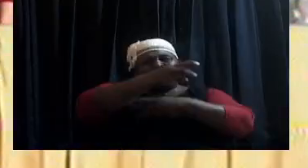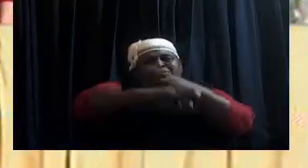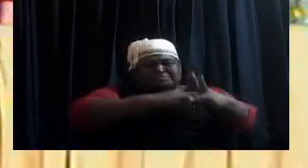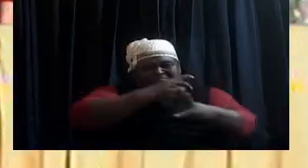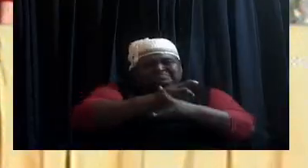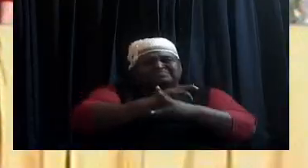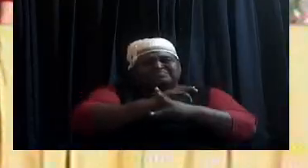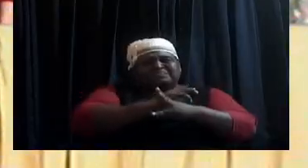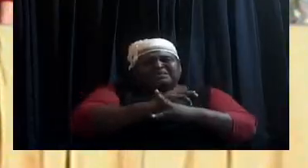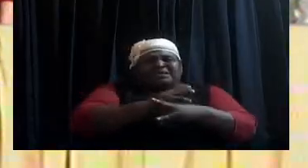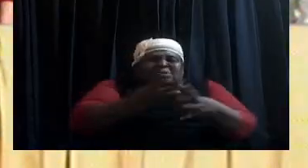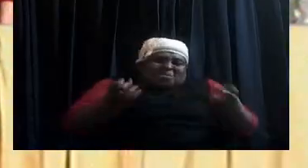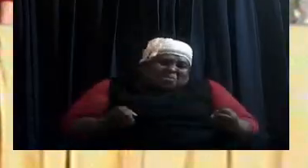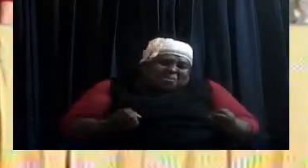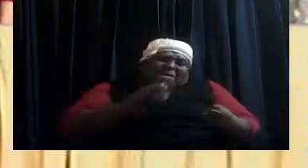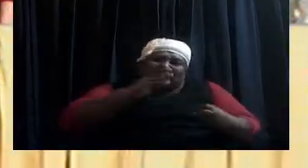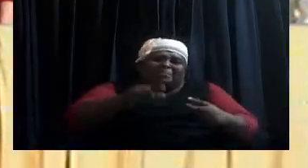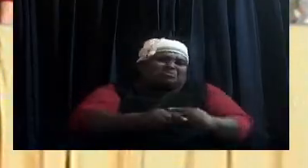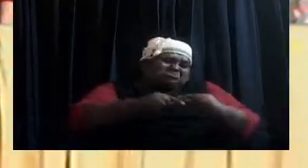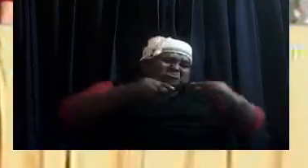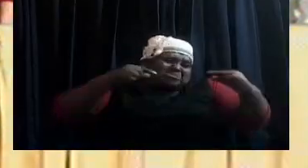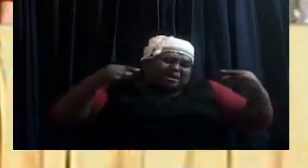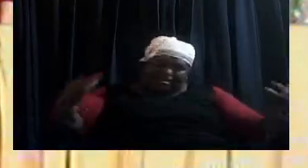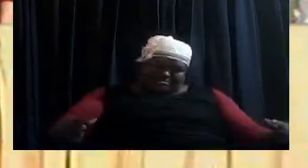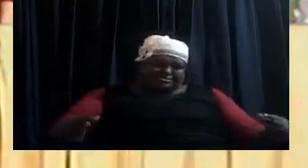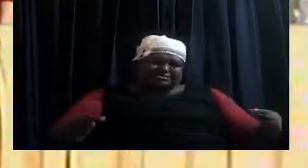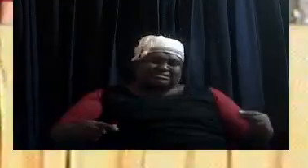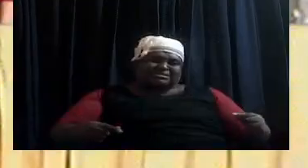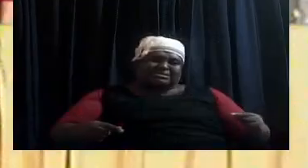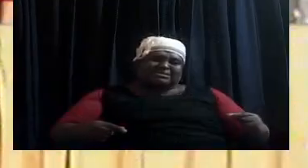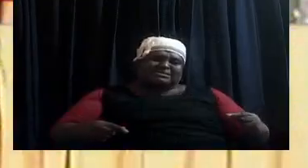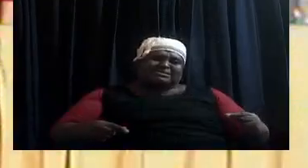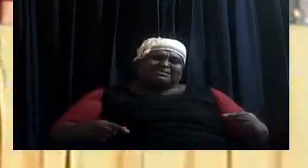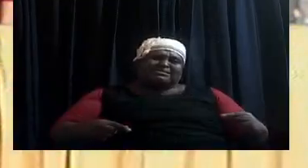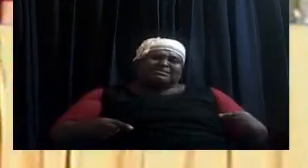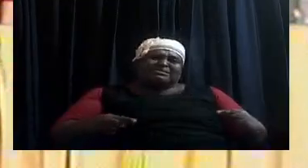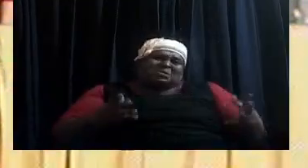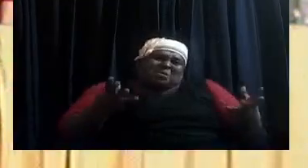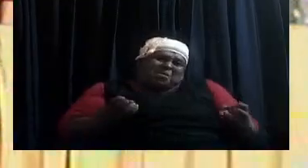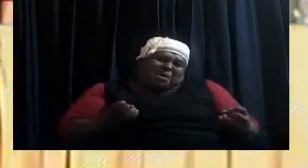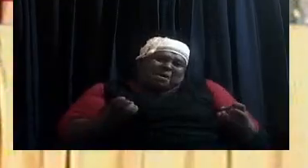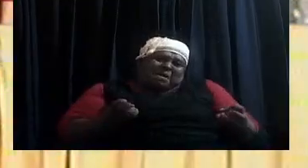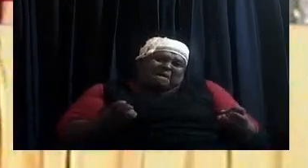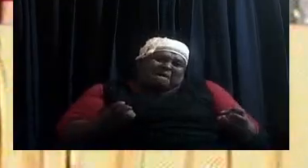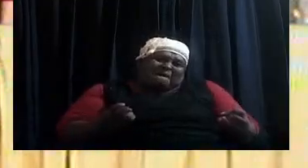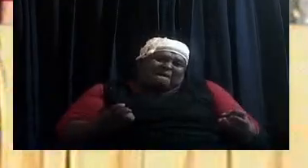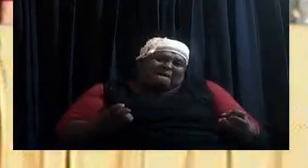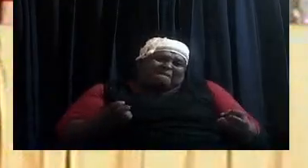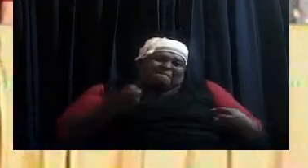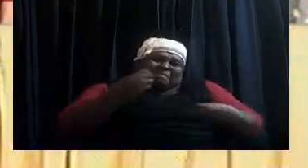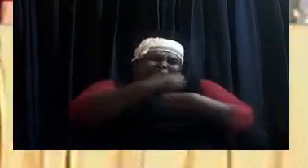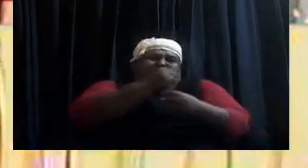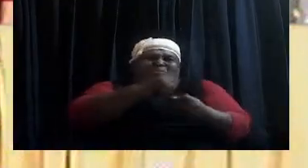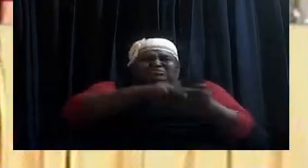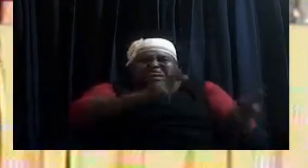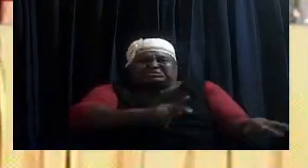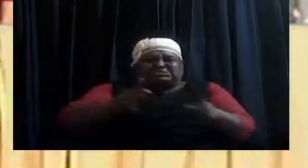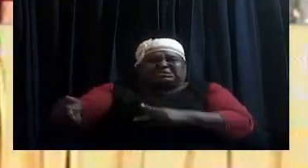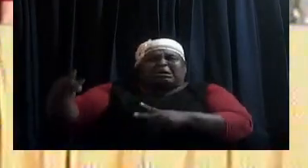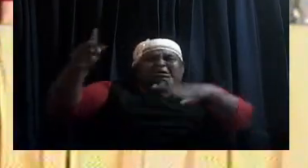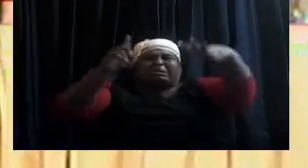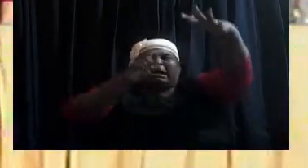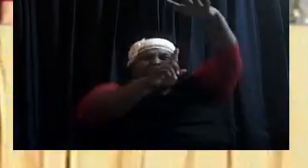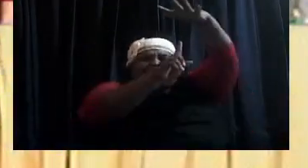be great. We want to, amen, be put upon a pedestal as it were.